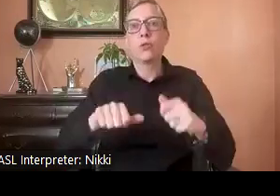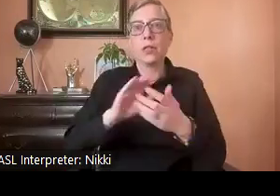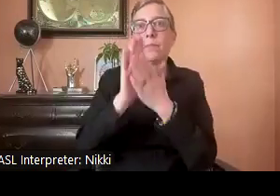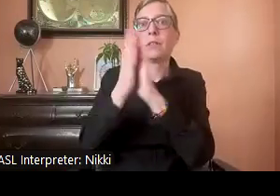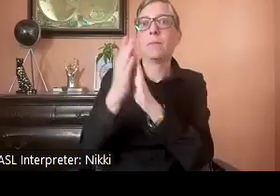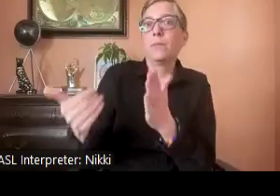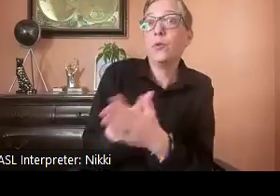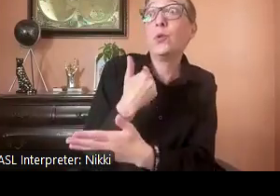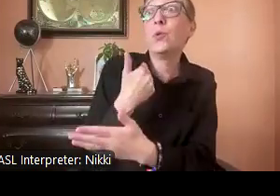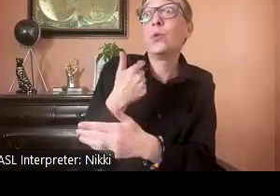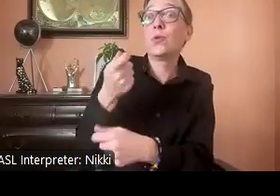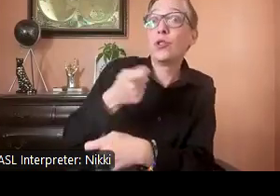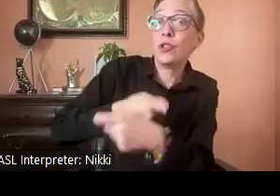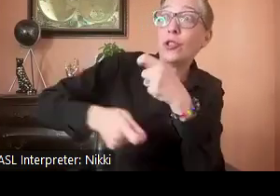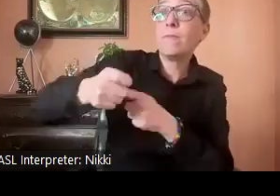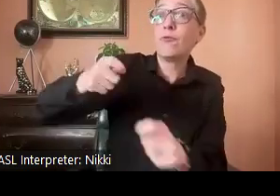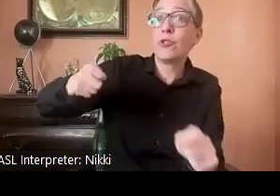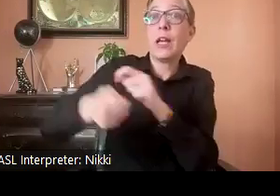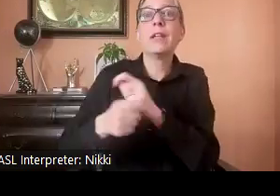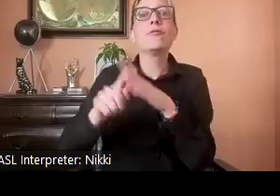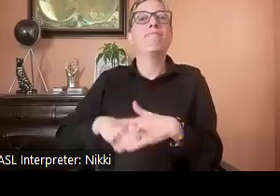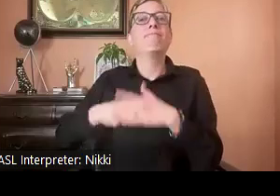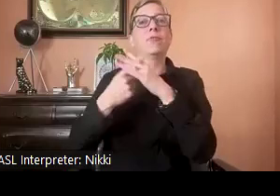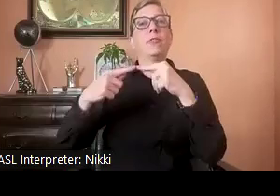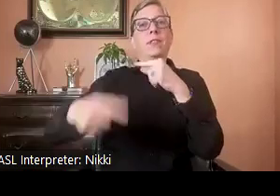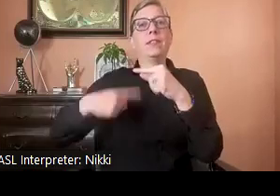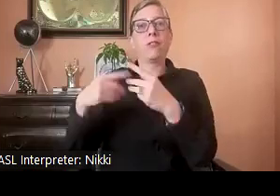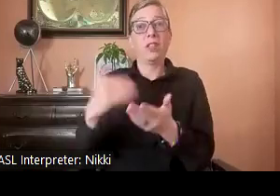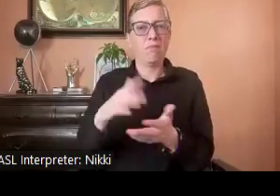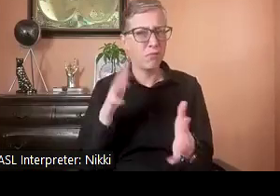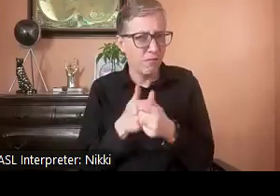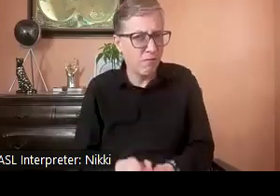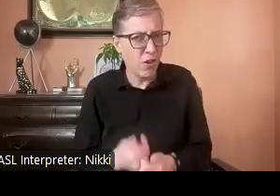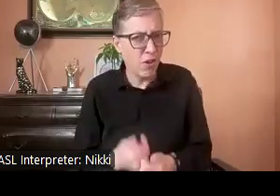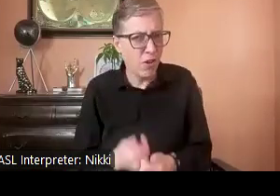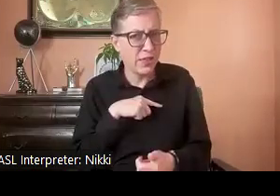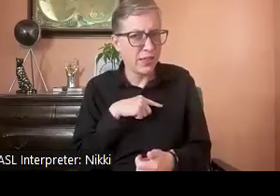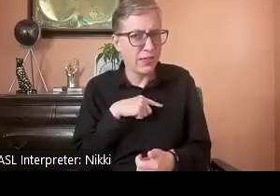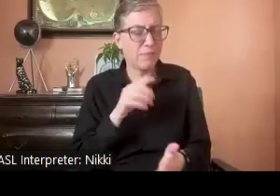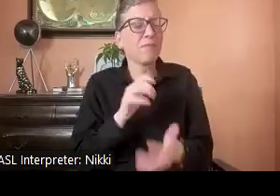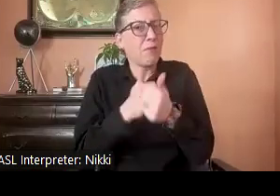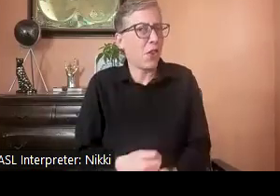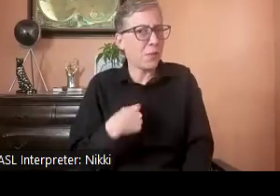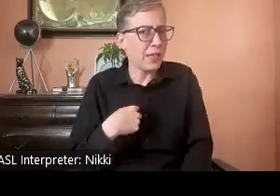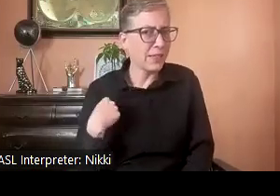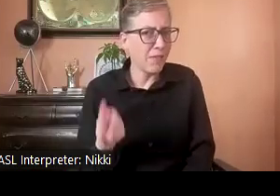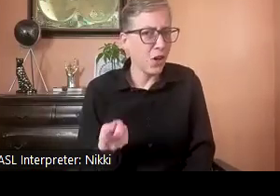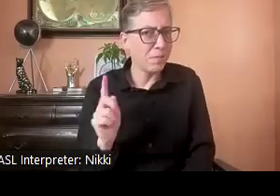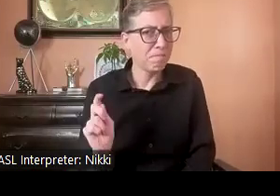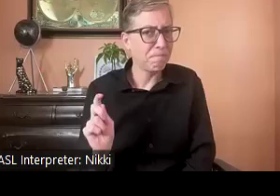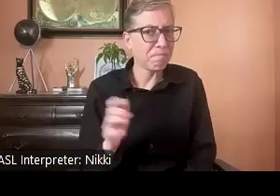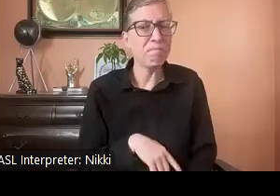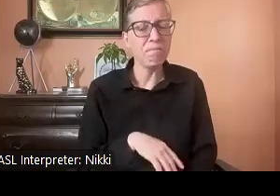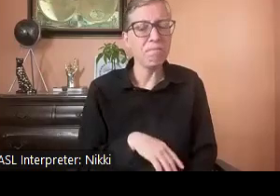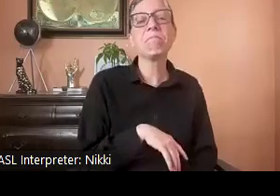cycle again in that process. So everybody with me so far? Yeah? And you can kind of begin to